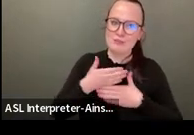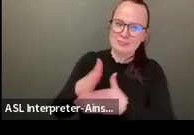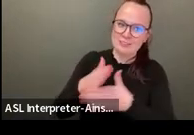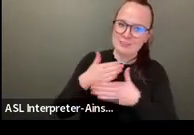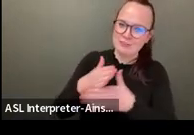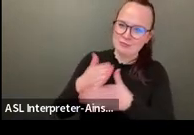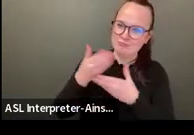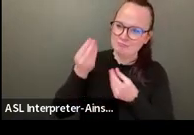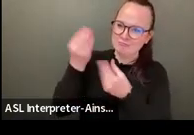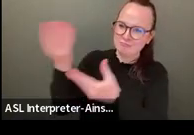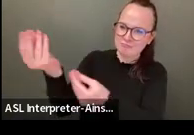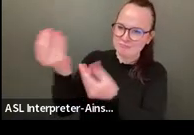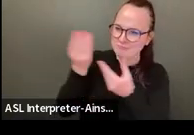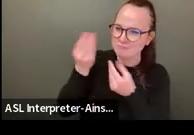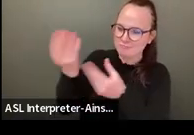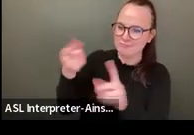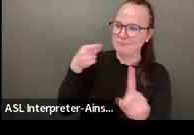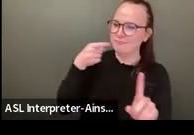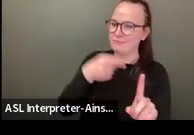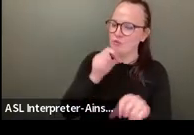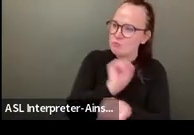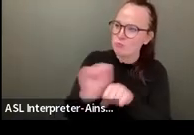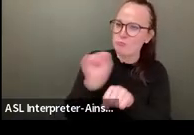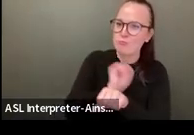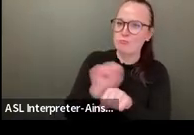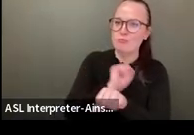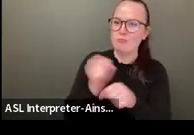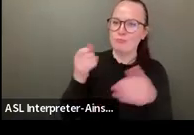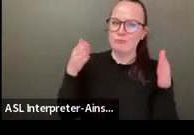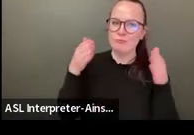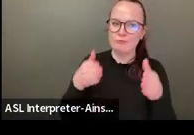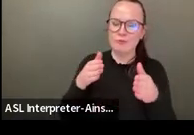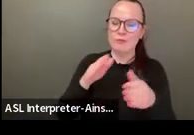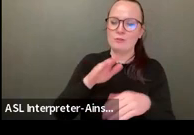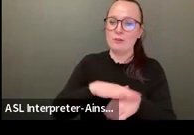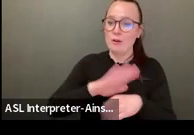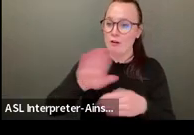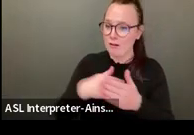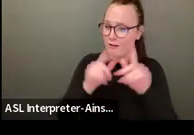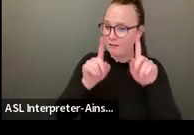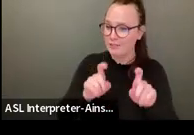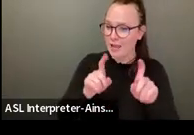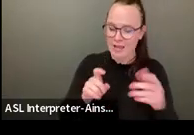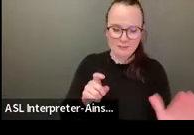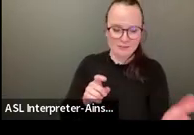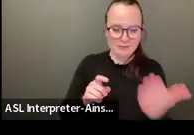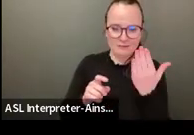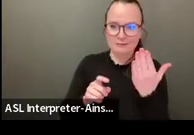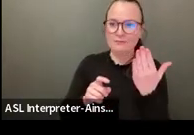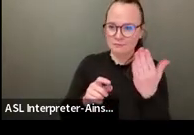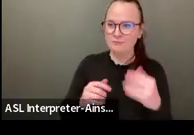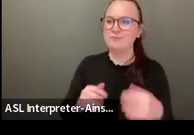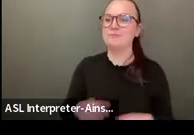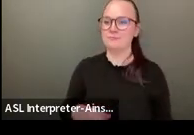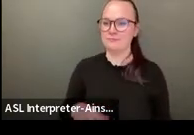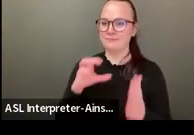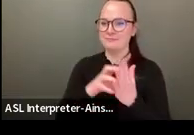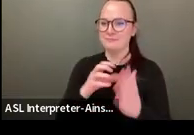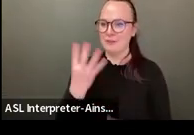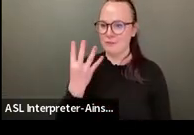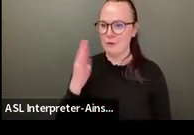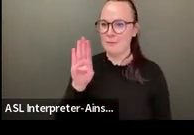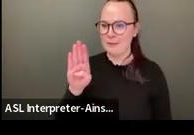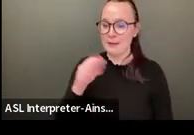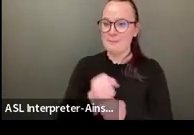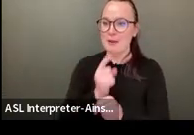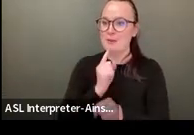Leora works hard and is very focused on all tasks presented to her. So in section 4B, make sure this isn't blank. Make